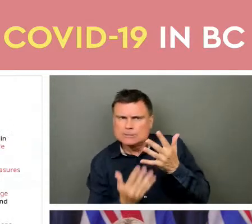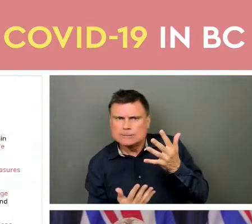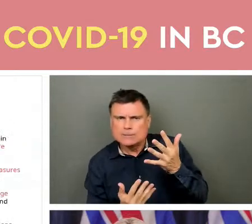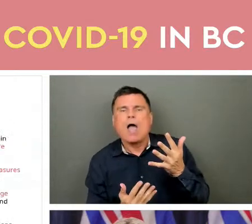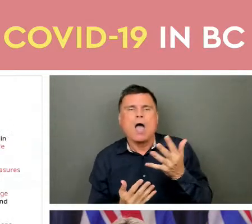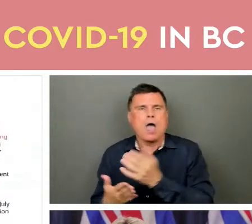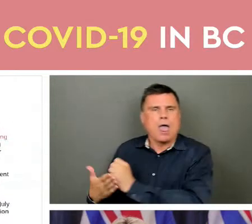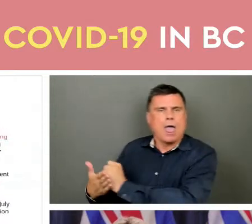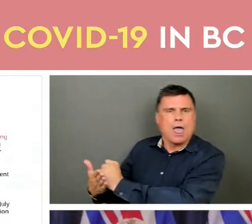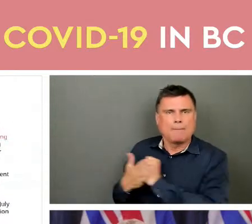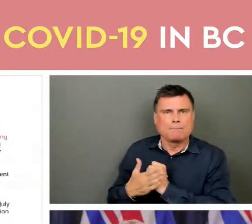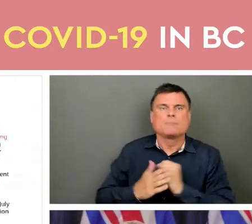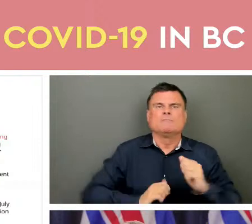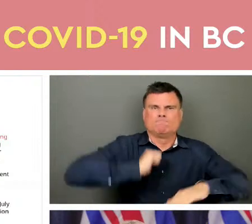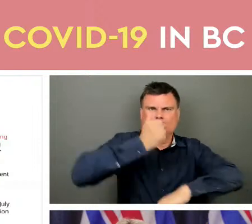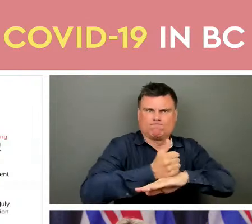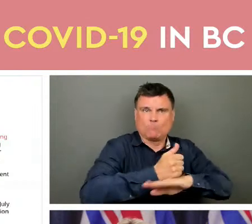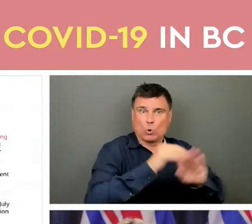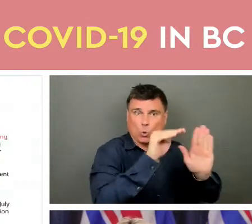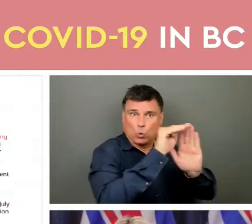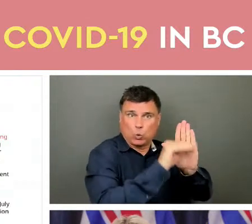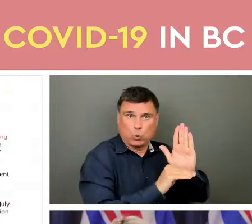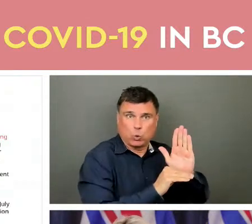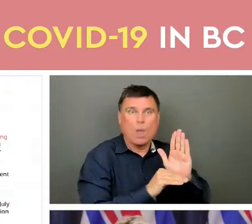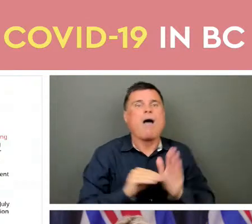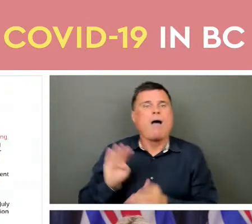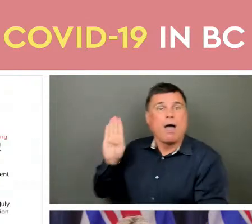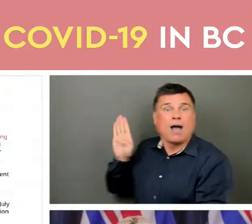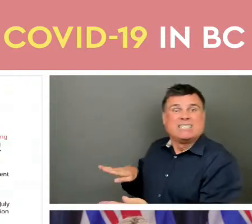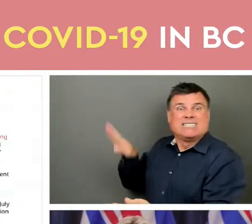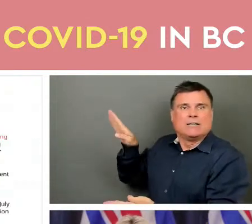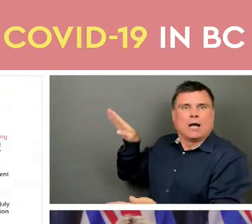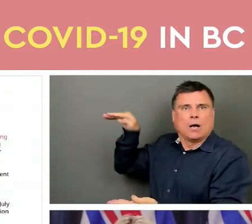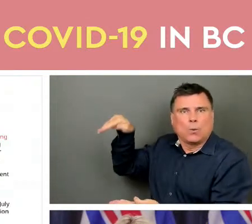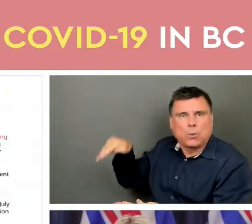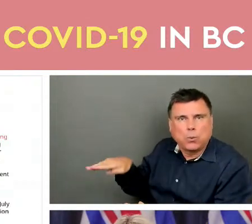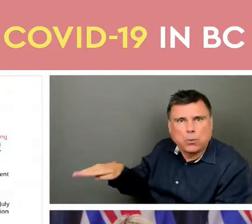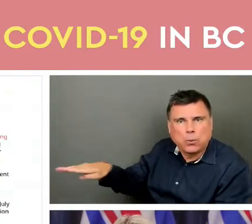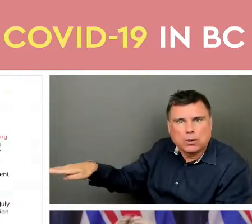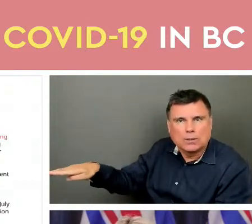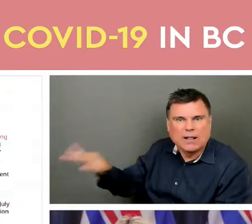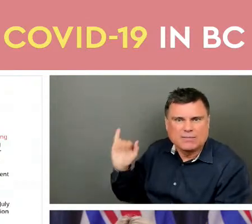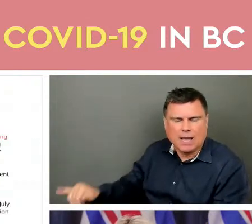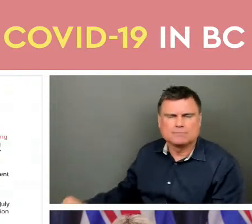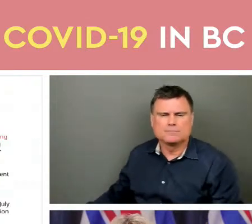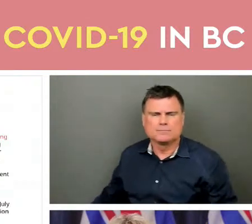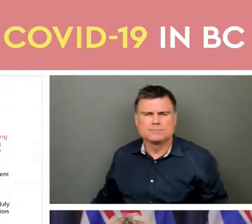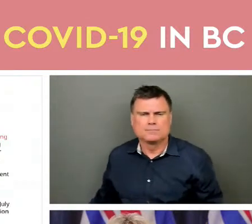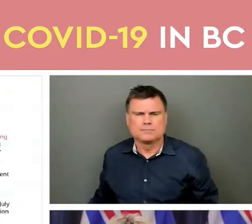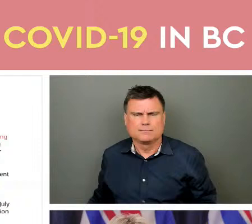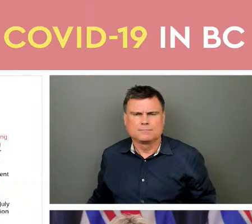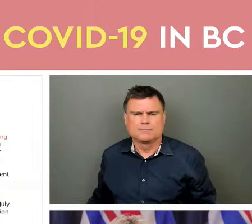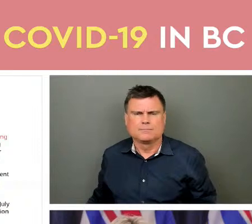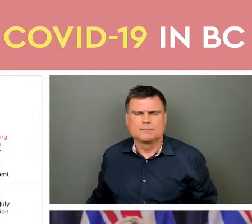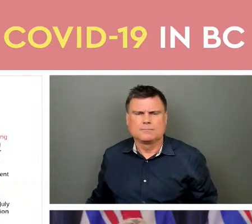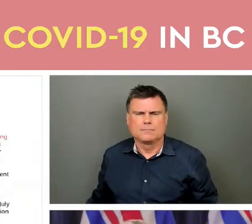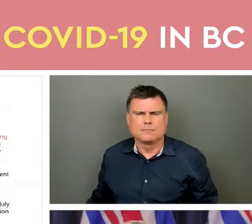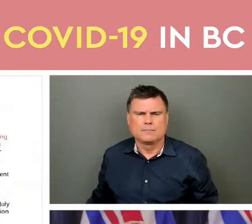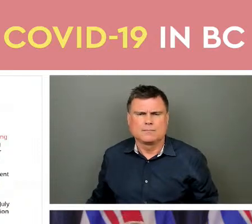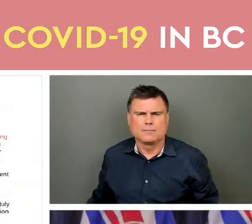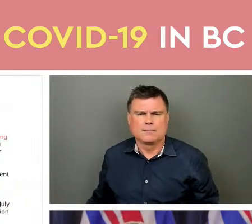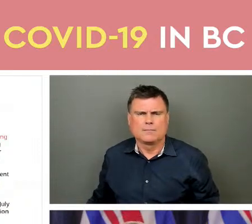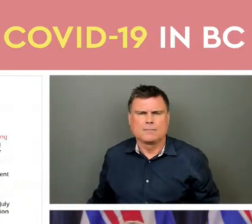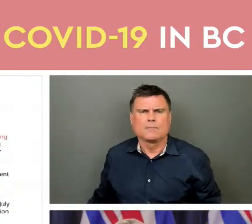In June, we also presented some modeling. And that modeling took into account,